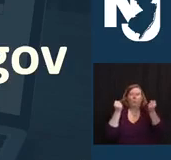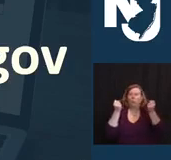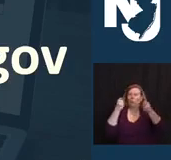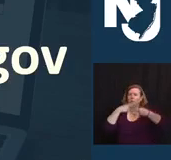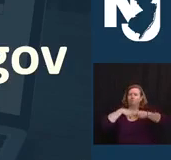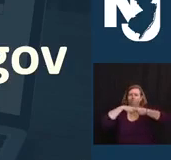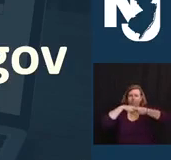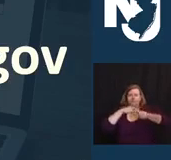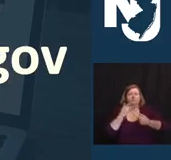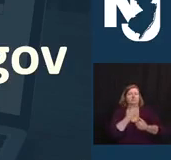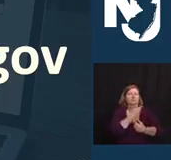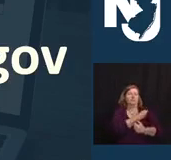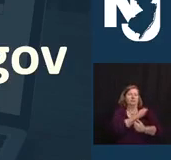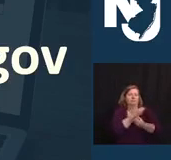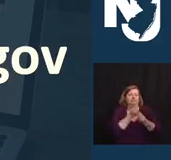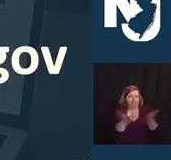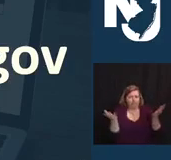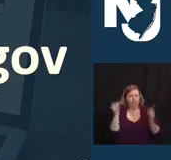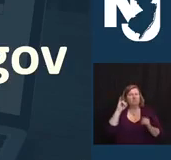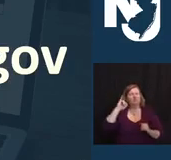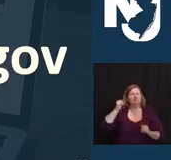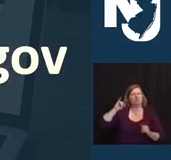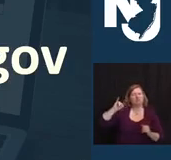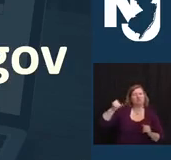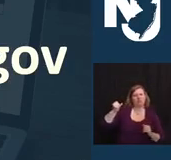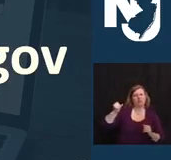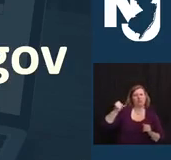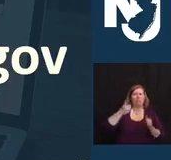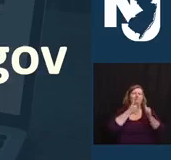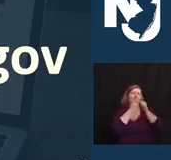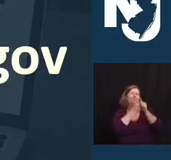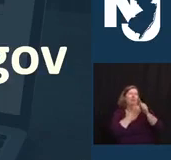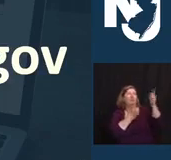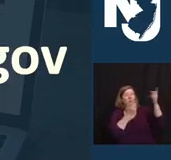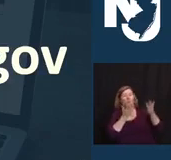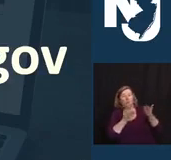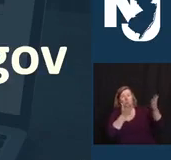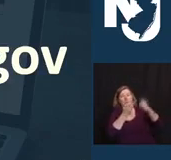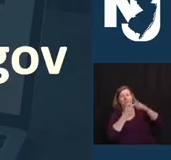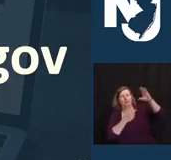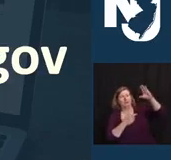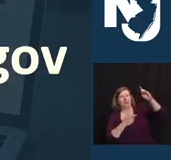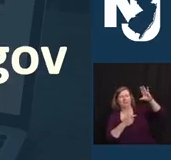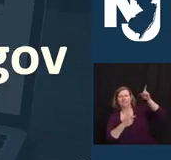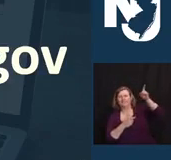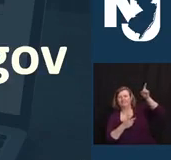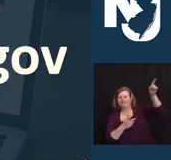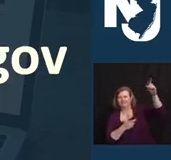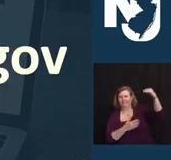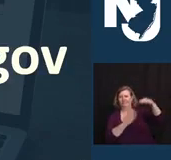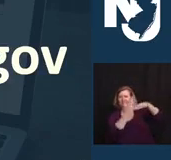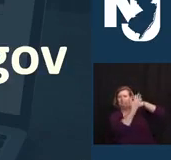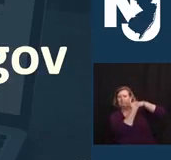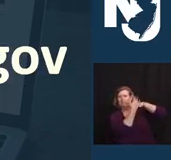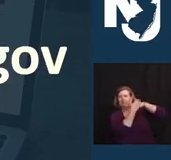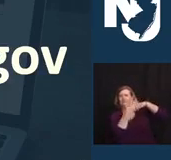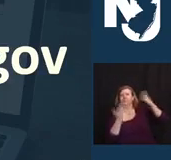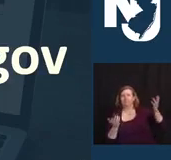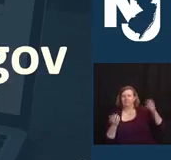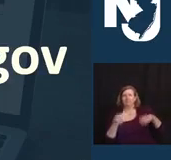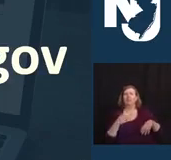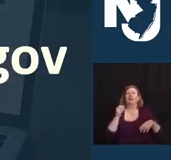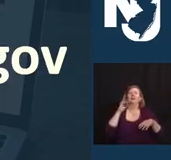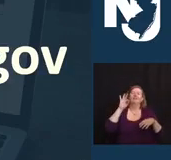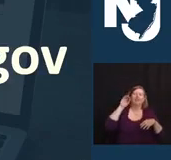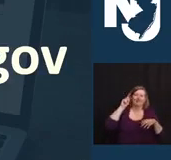Johnson & Johnson's vaccine upon the recommendation of the Centers for Disease Control and Prevention and the Food and Drug Administration,